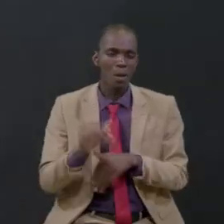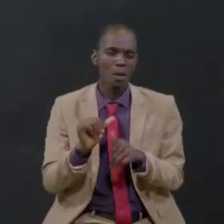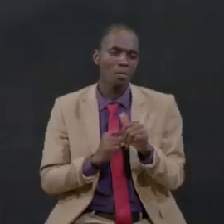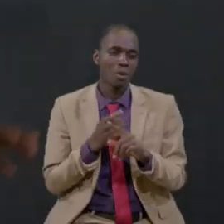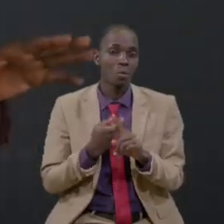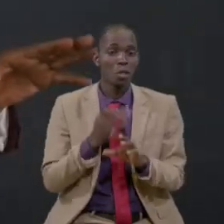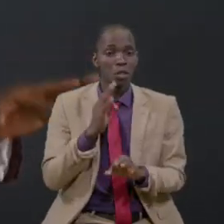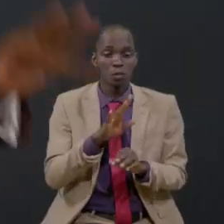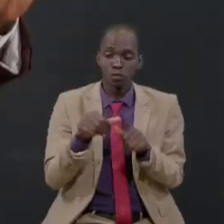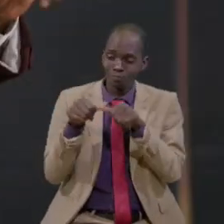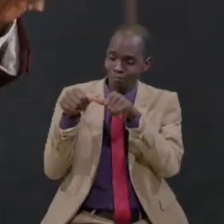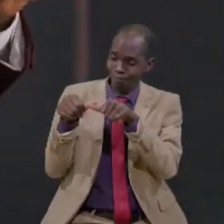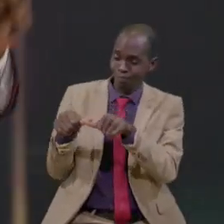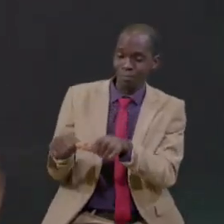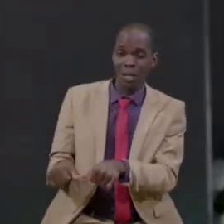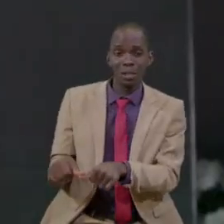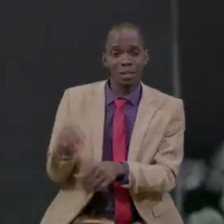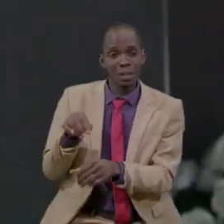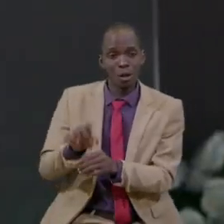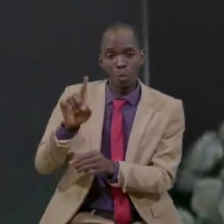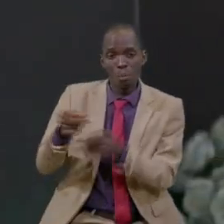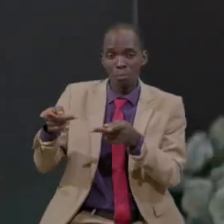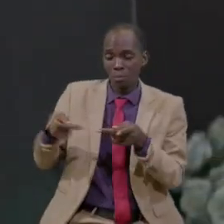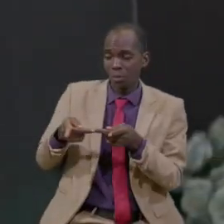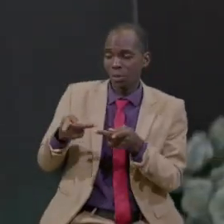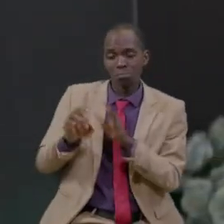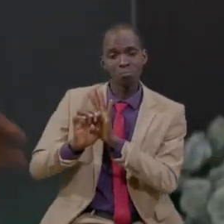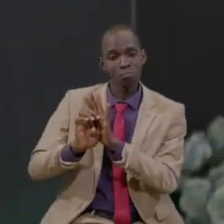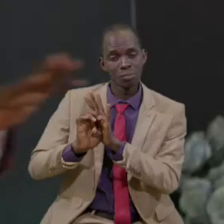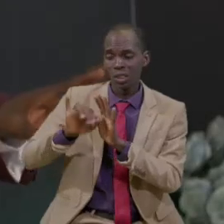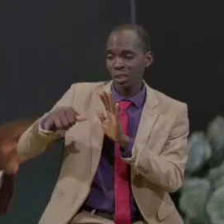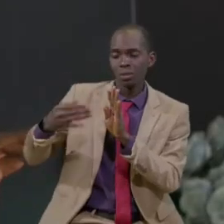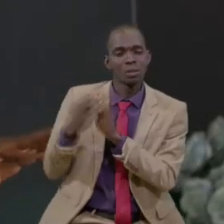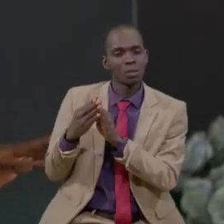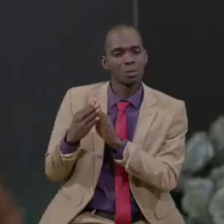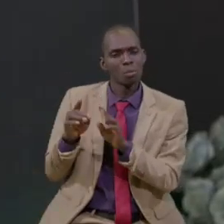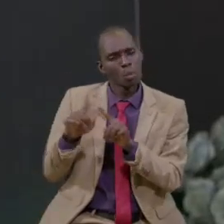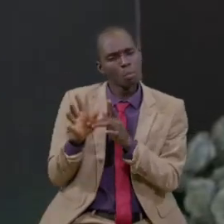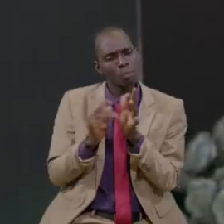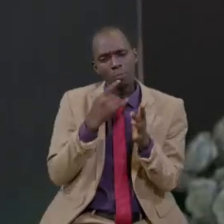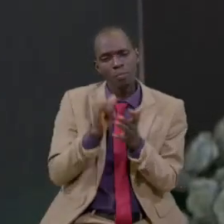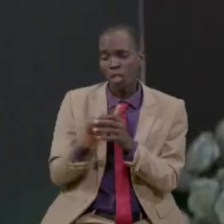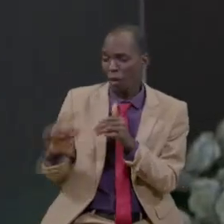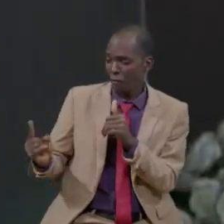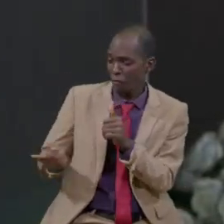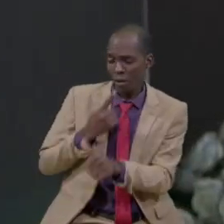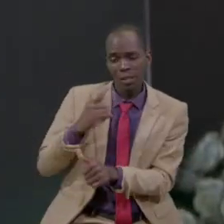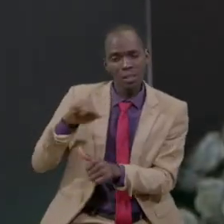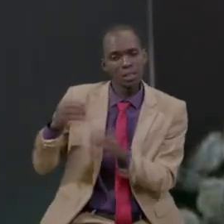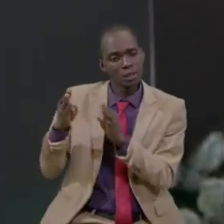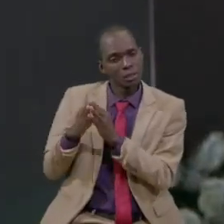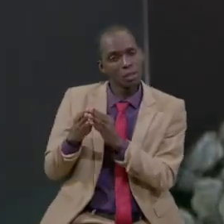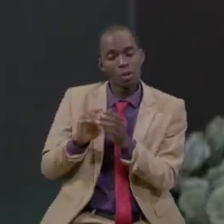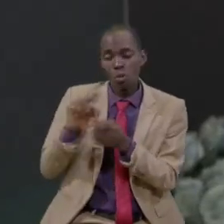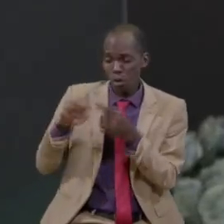Jerusalem, first in Jerusalem, and then when you finish there, you'll never go